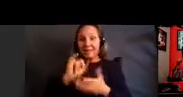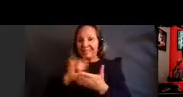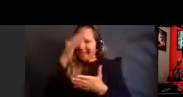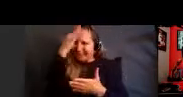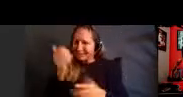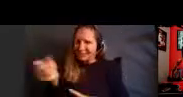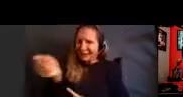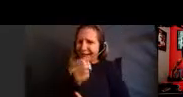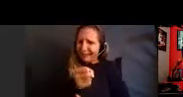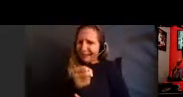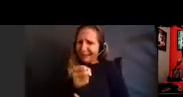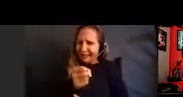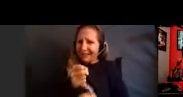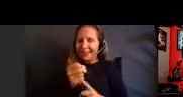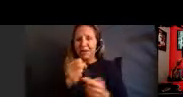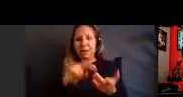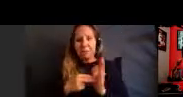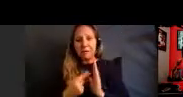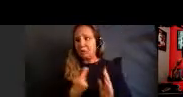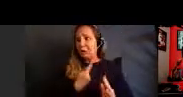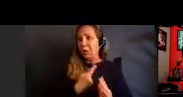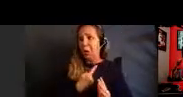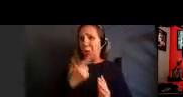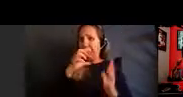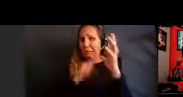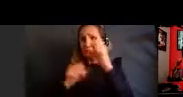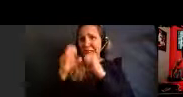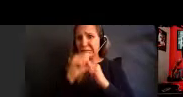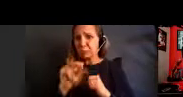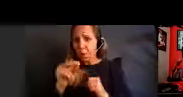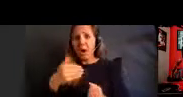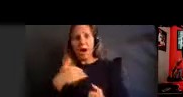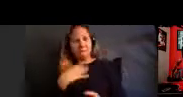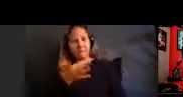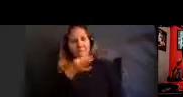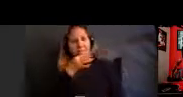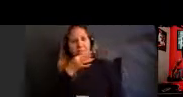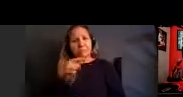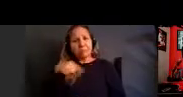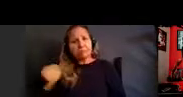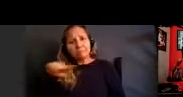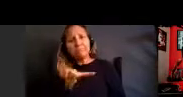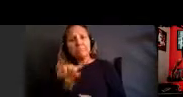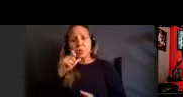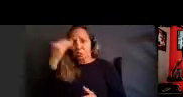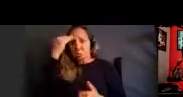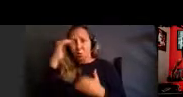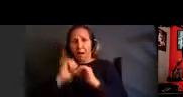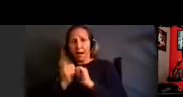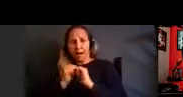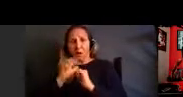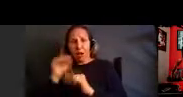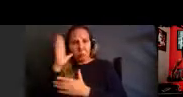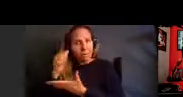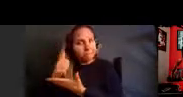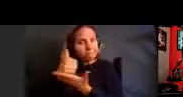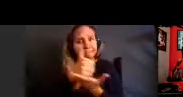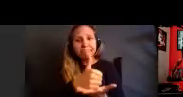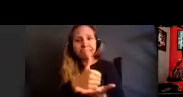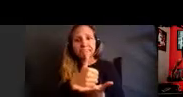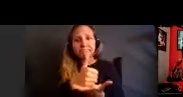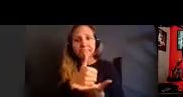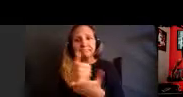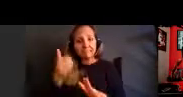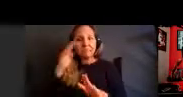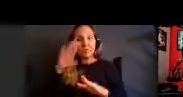there. You don't have to do this alone. There are experts that are out there that are really willing to help you. And in fact, I know the